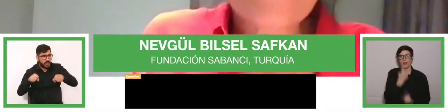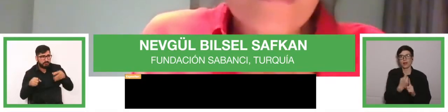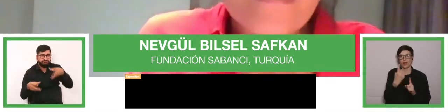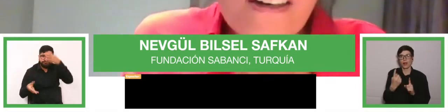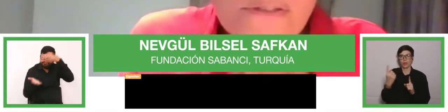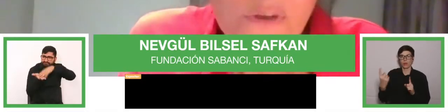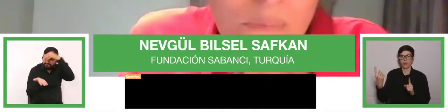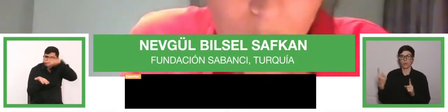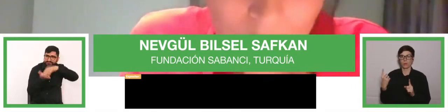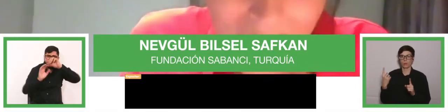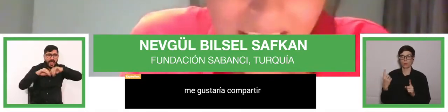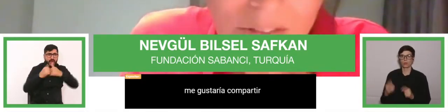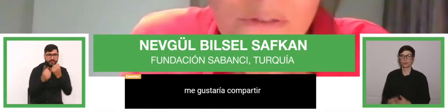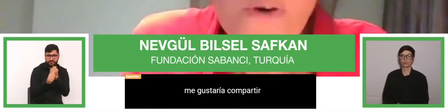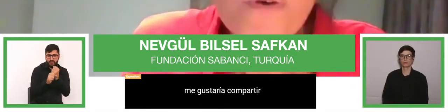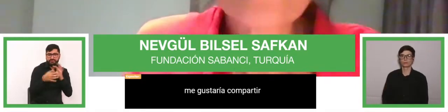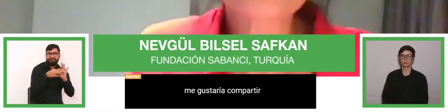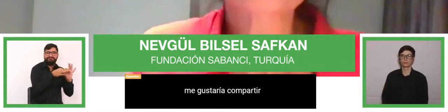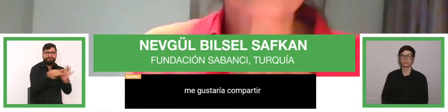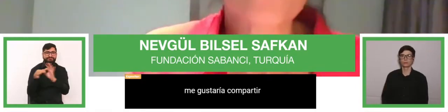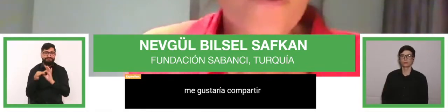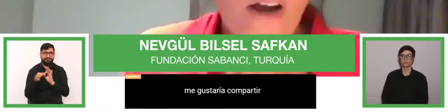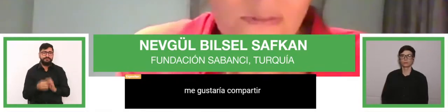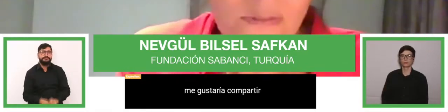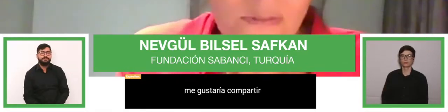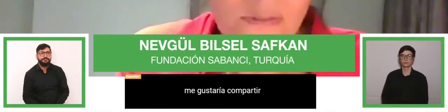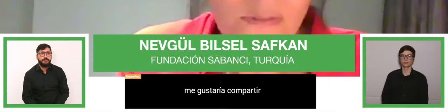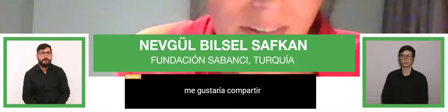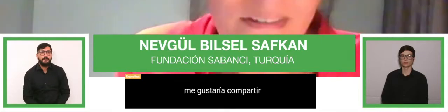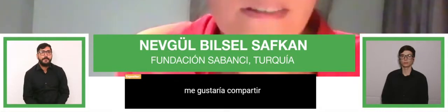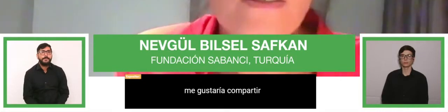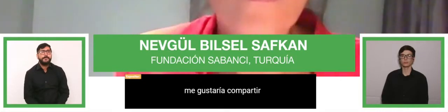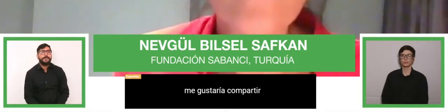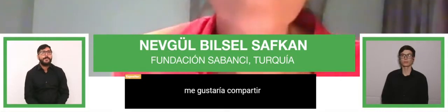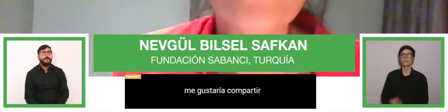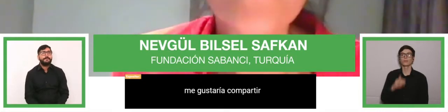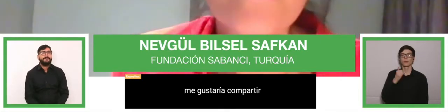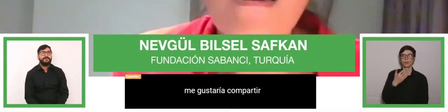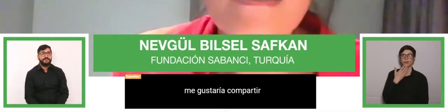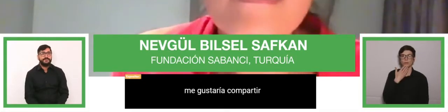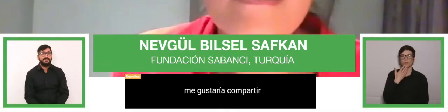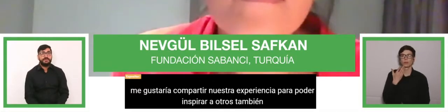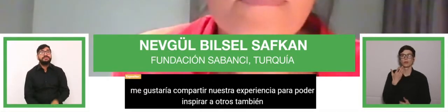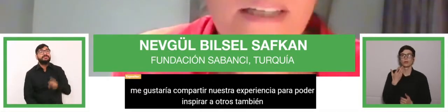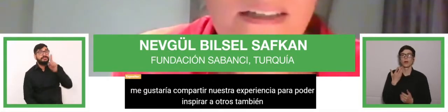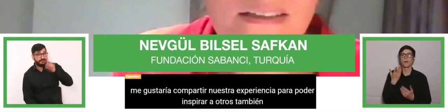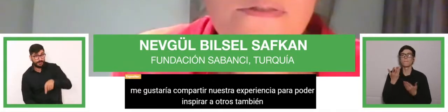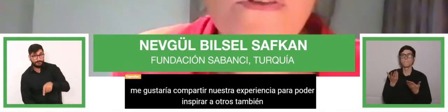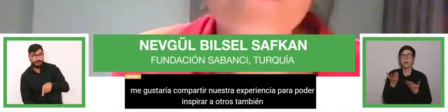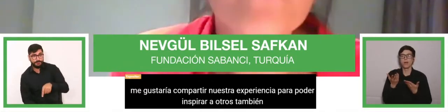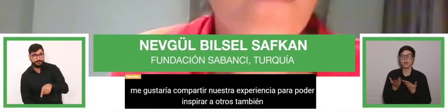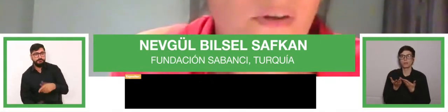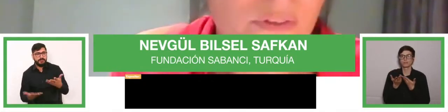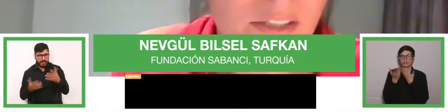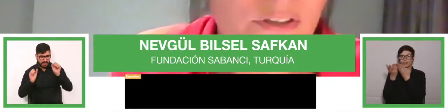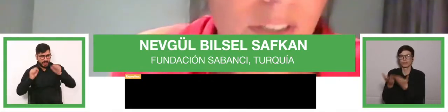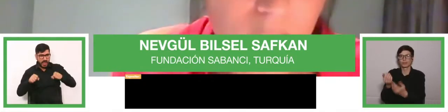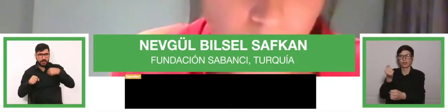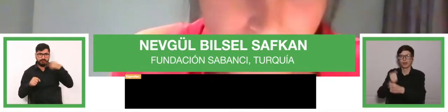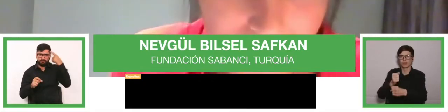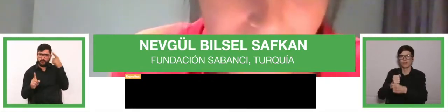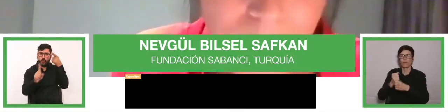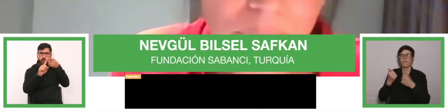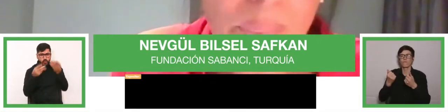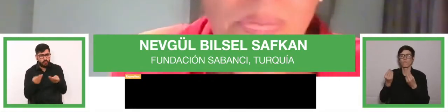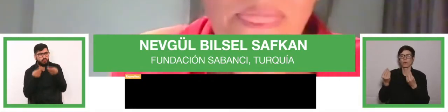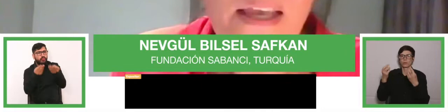My greetings are from Turkey, from Sabancı Foundation. So we are the biggest family foundation